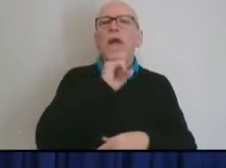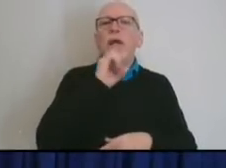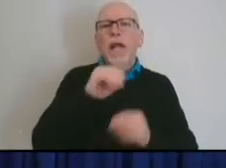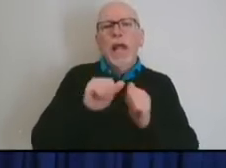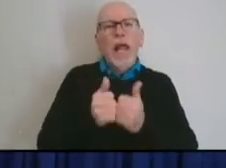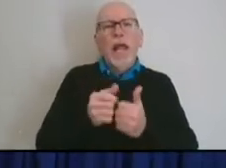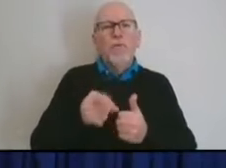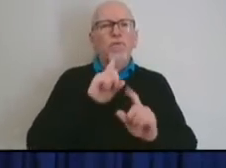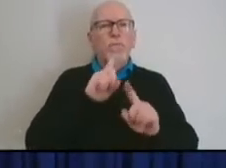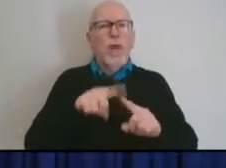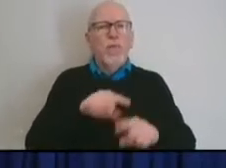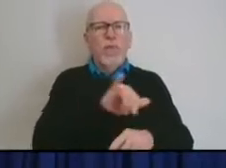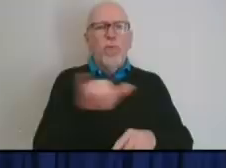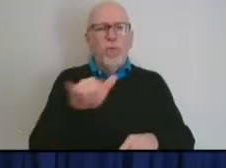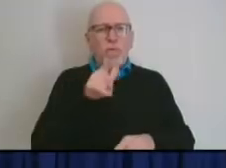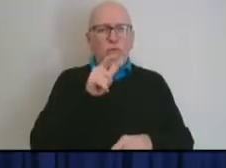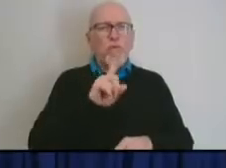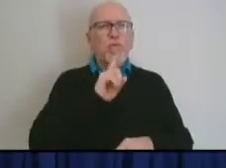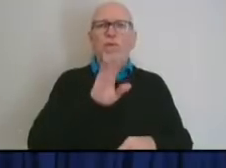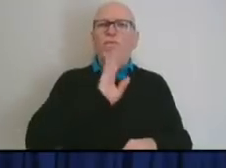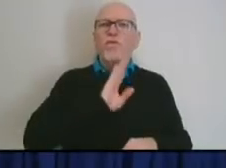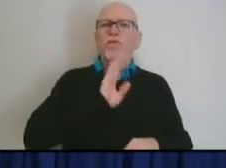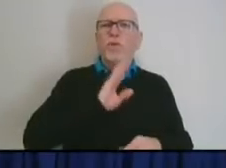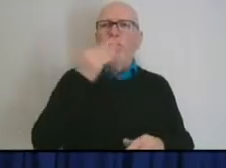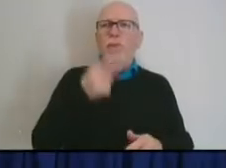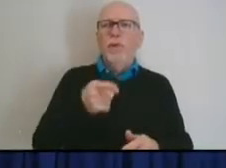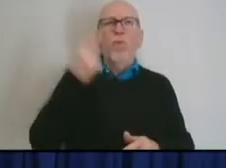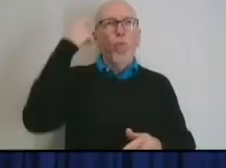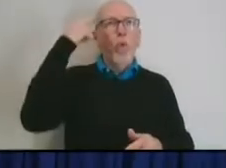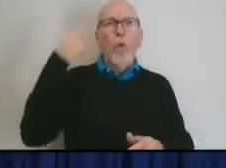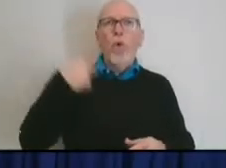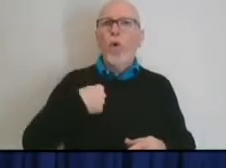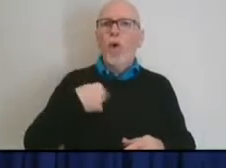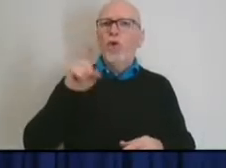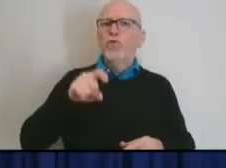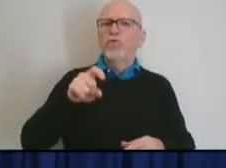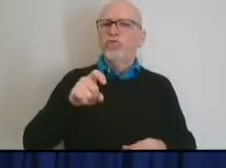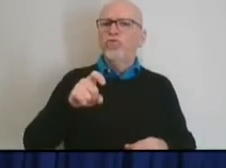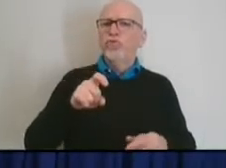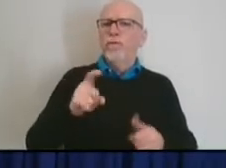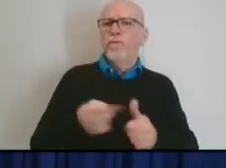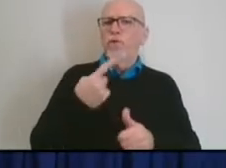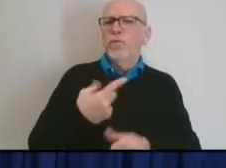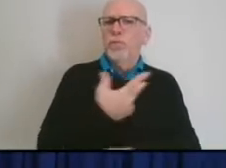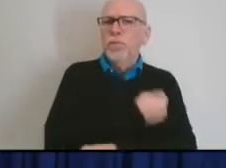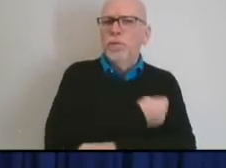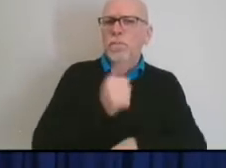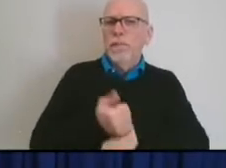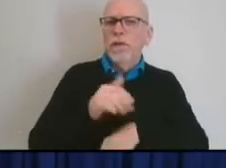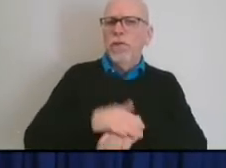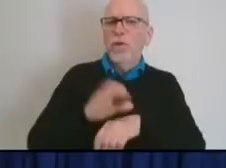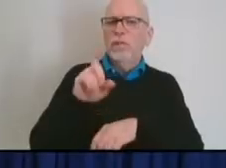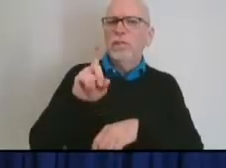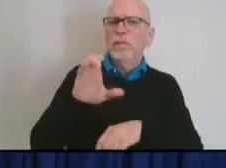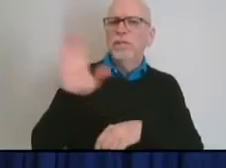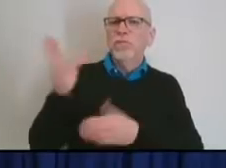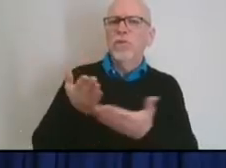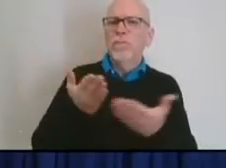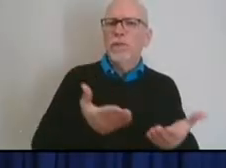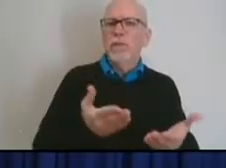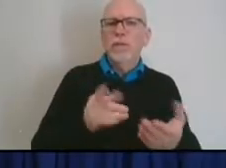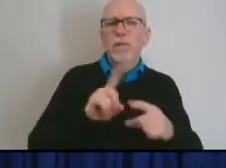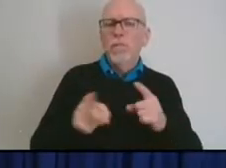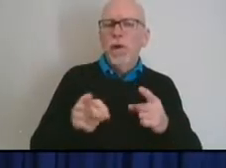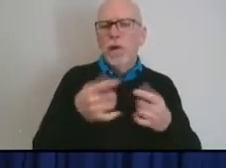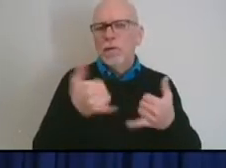you respond to those who are really frustrated because they thought they'd be at the front of the line for a vaccine based on the CDC recommendations, but they